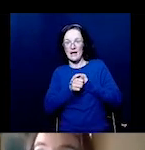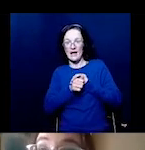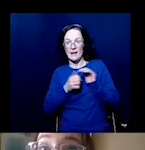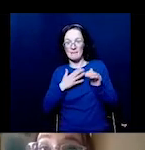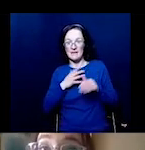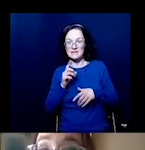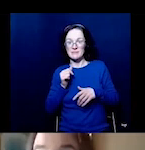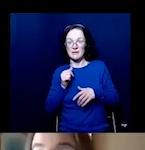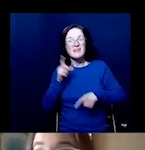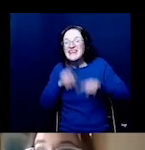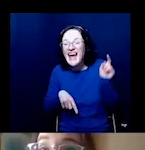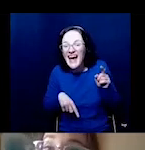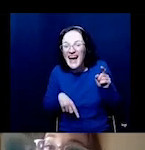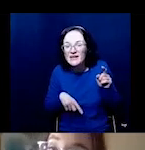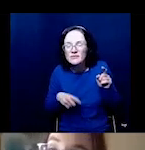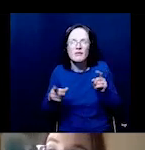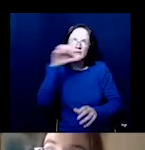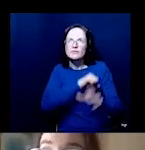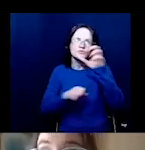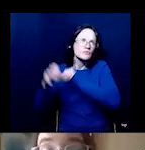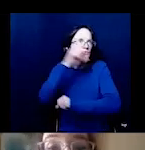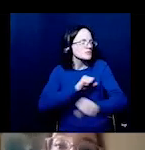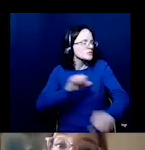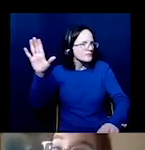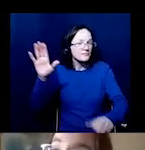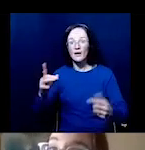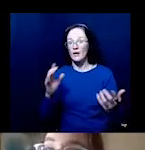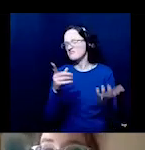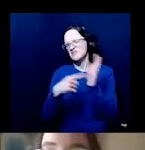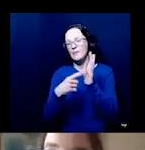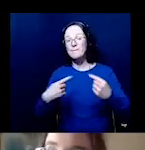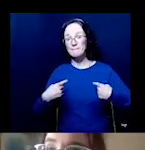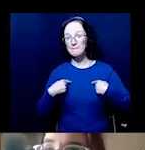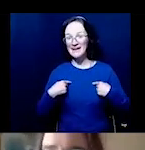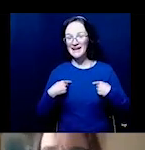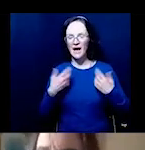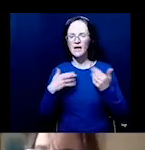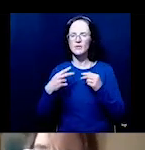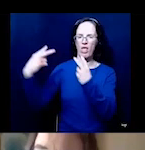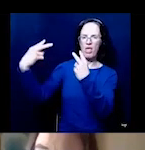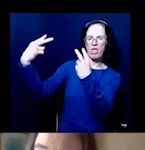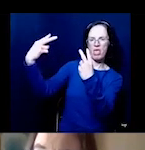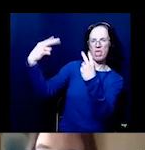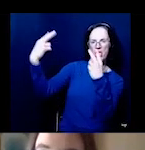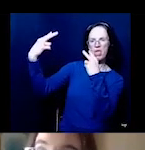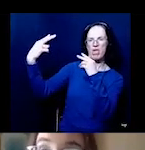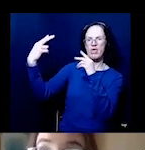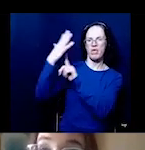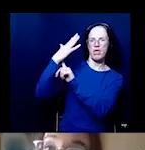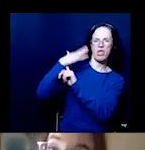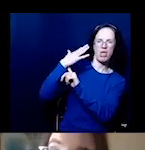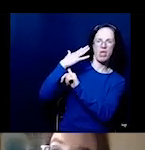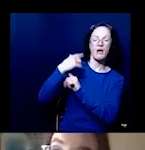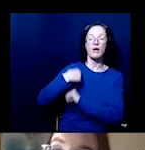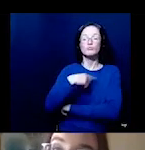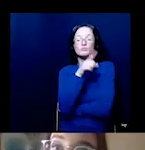sad. Whenever I don't want to face ableism, or whenever I don't want to have other students having these assumptions, I just don't talk